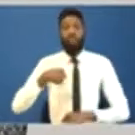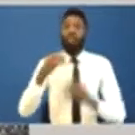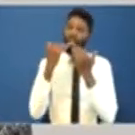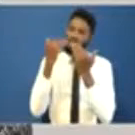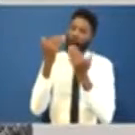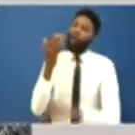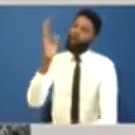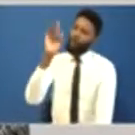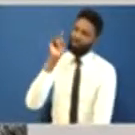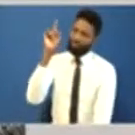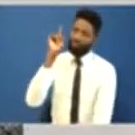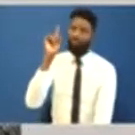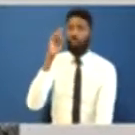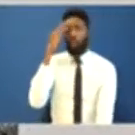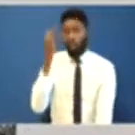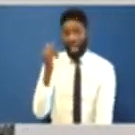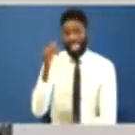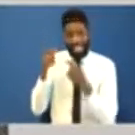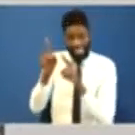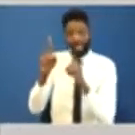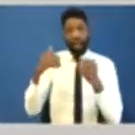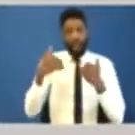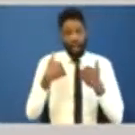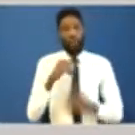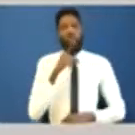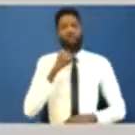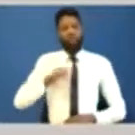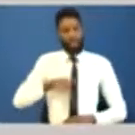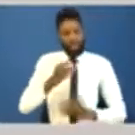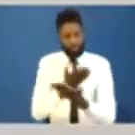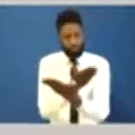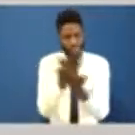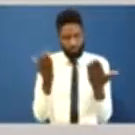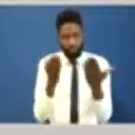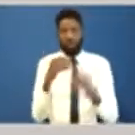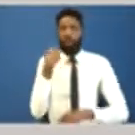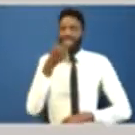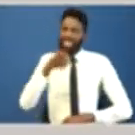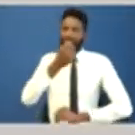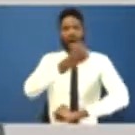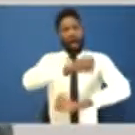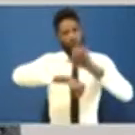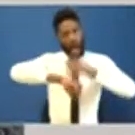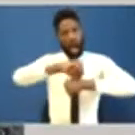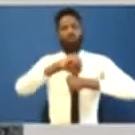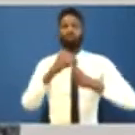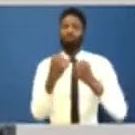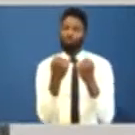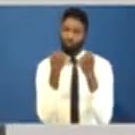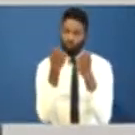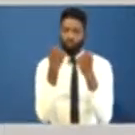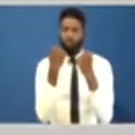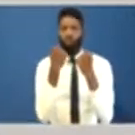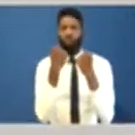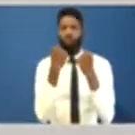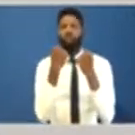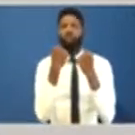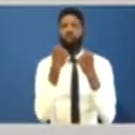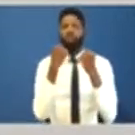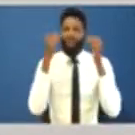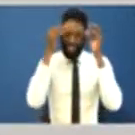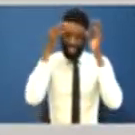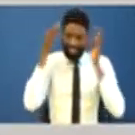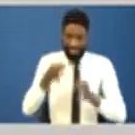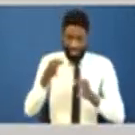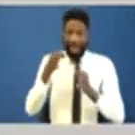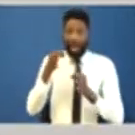god for raising men and women who have taken this bold step uh to be counted by him